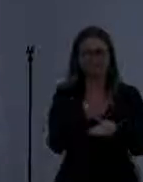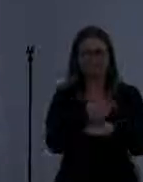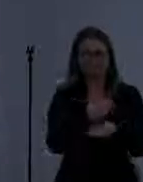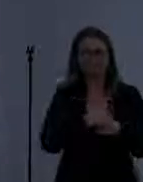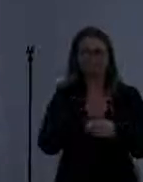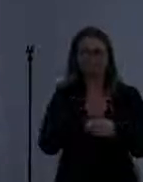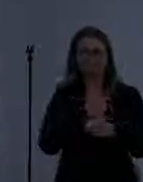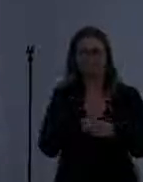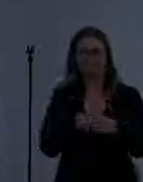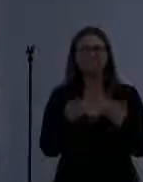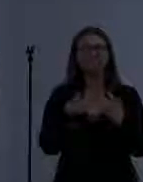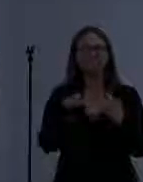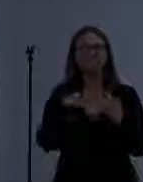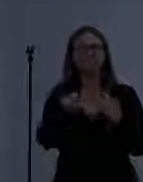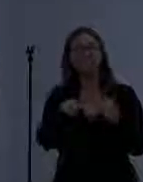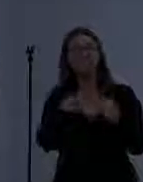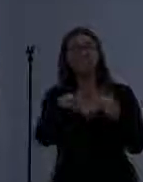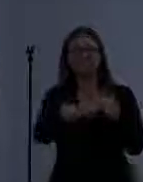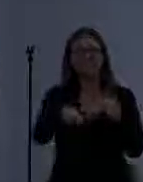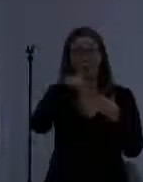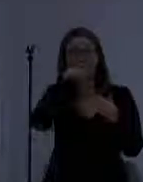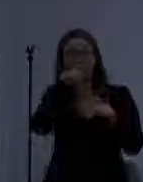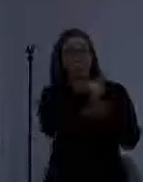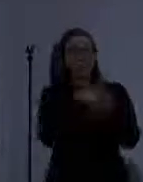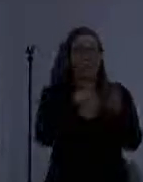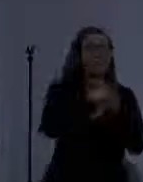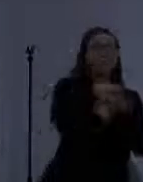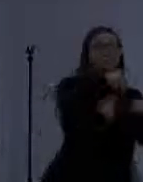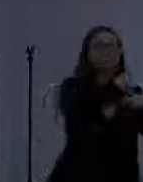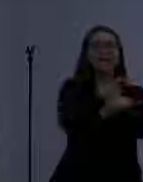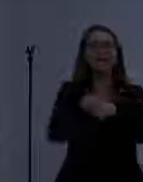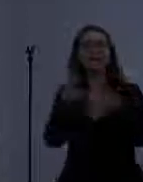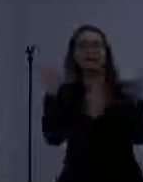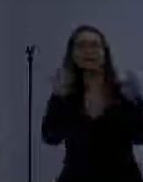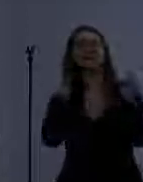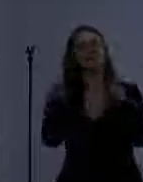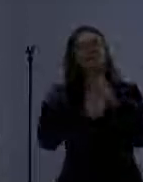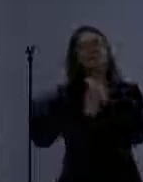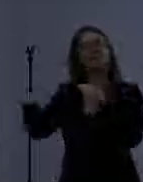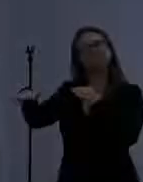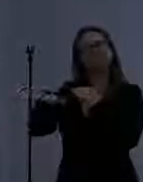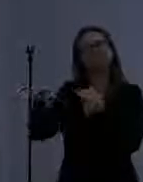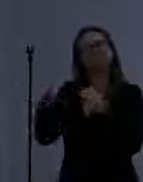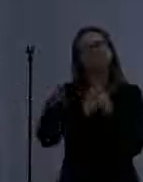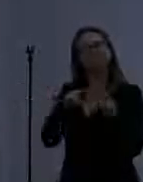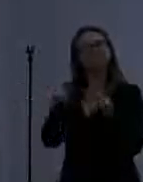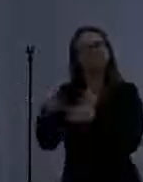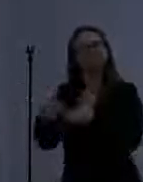won't necessarily see out and about talking and engaging with people. But they're the people that when